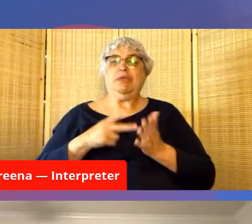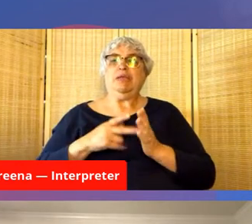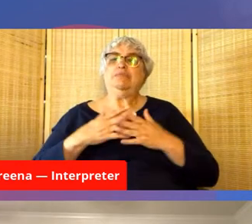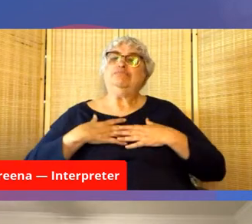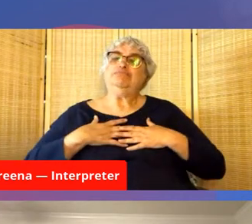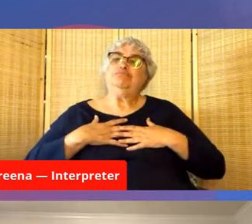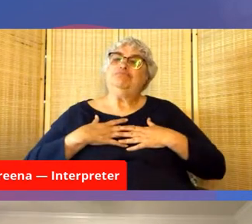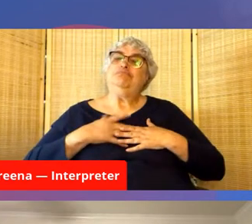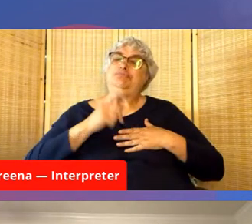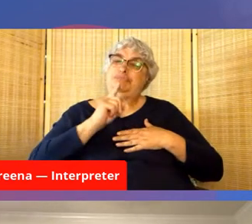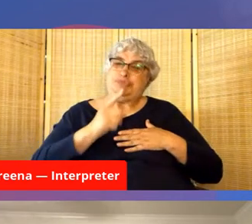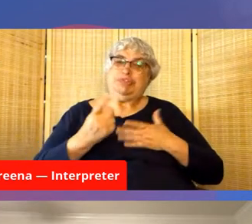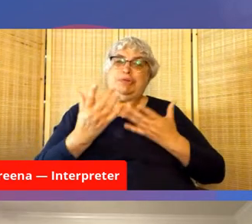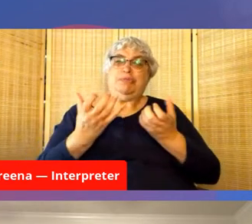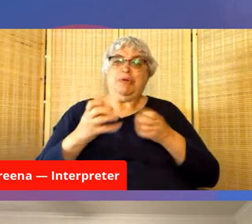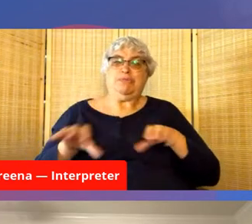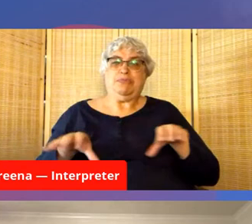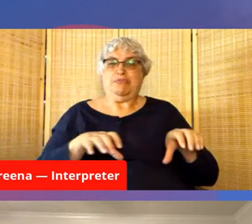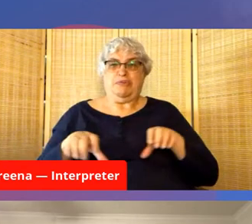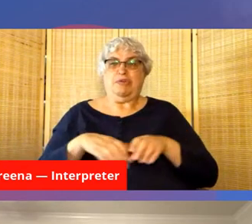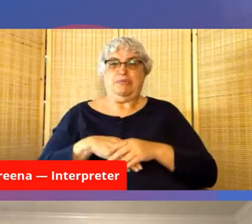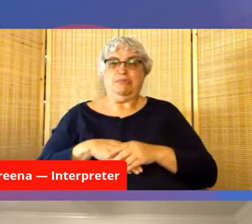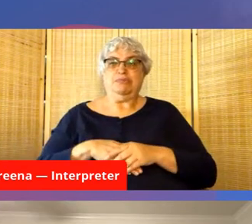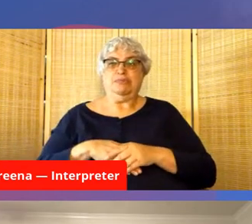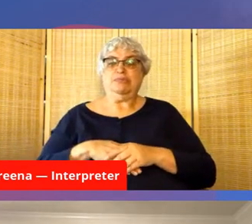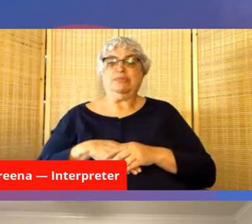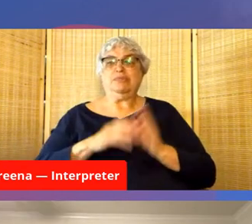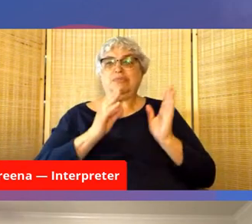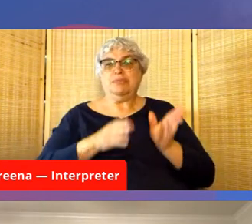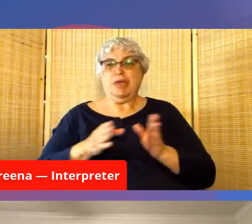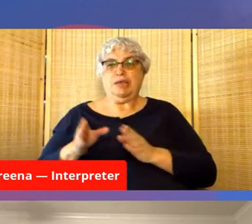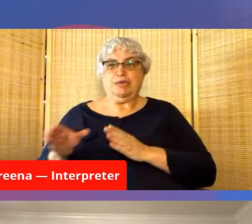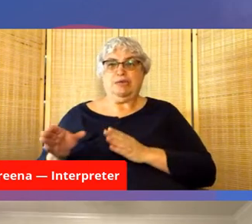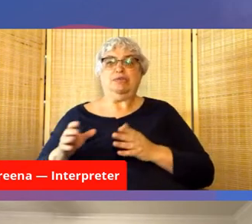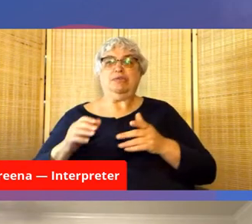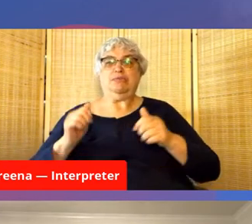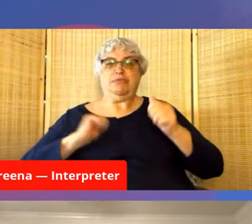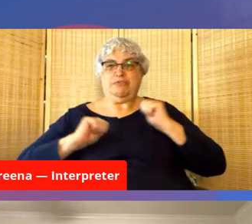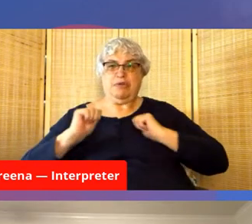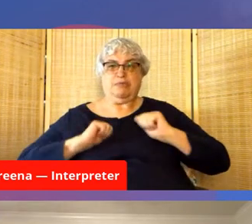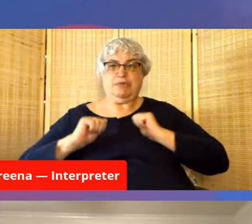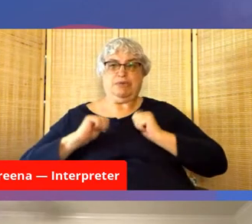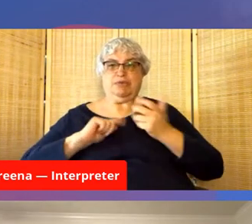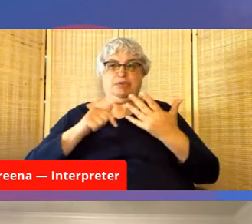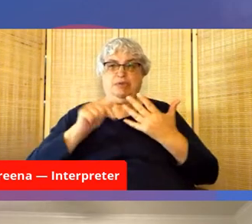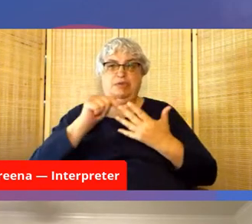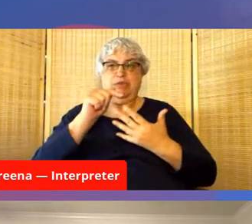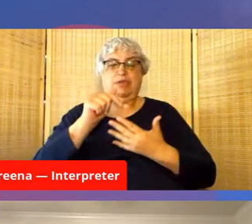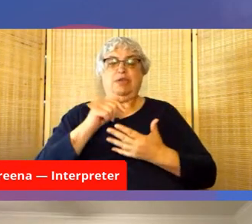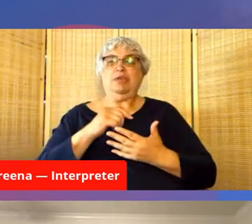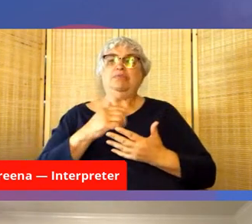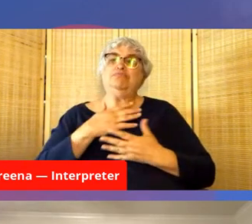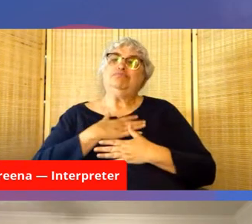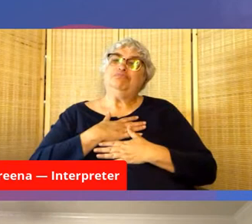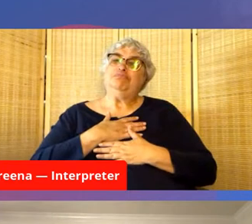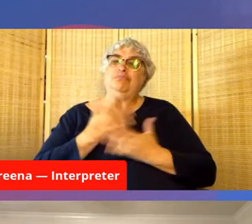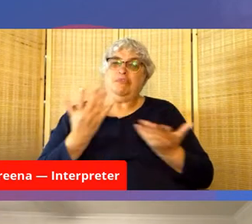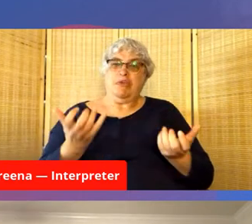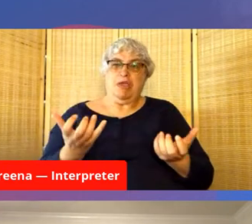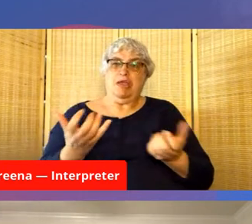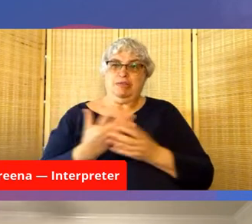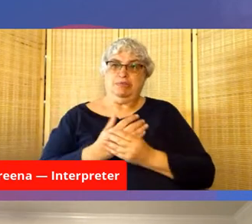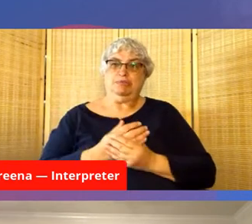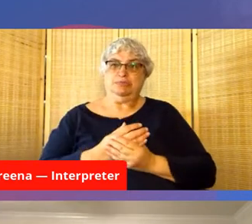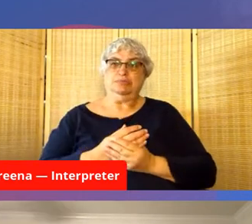how we started this. And we talk about patterns in performance between everybody. It's that sincerity. That's the pattern, and